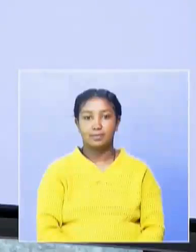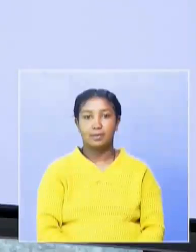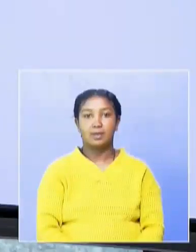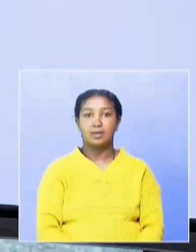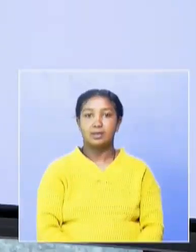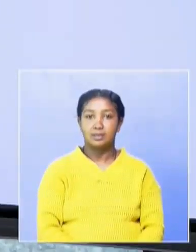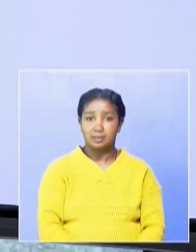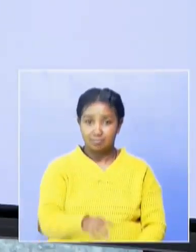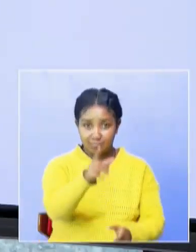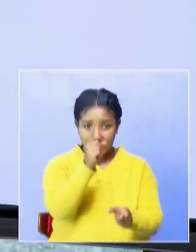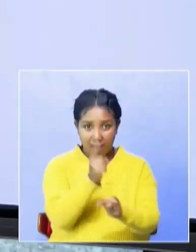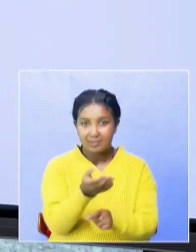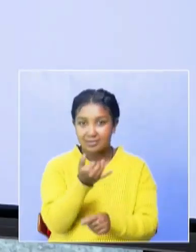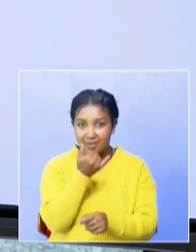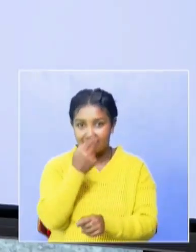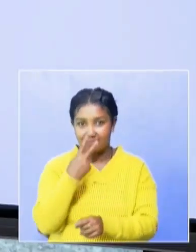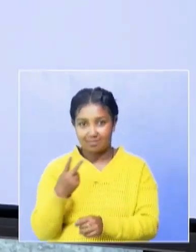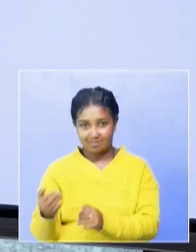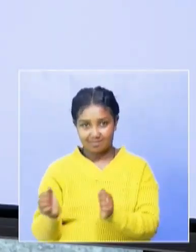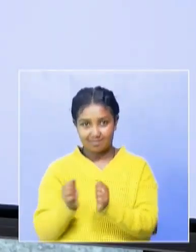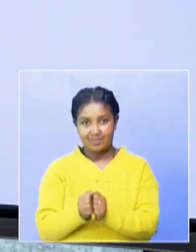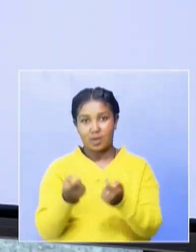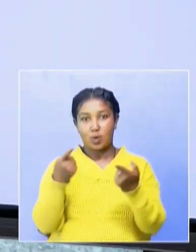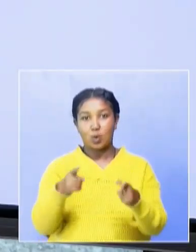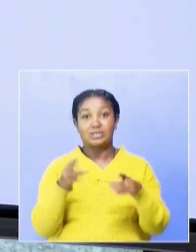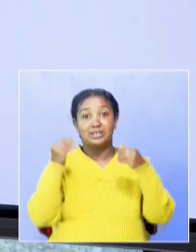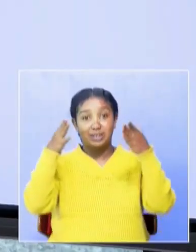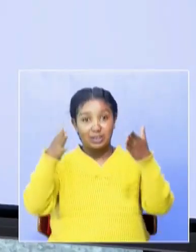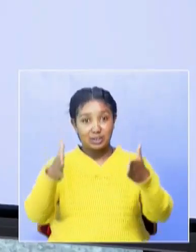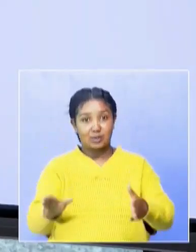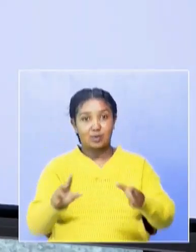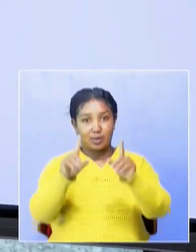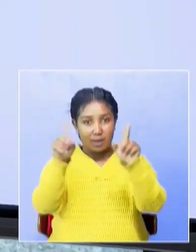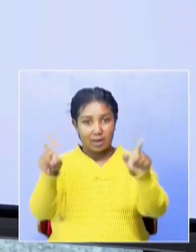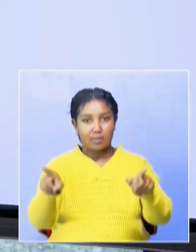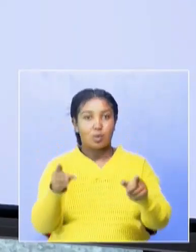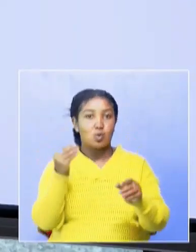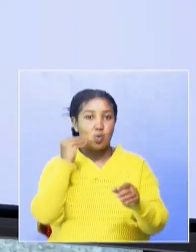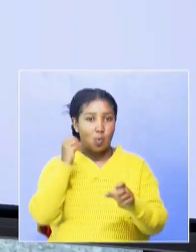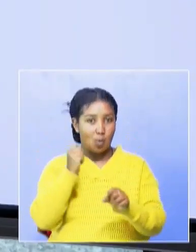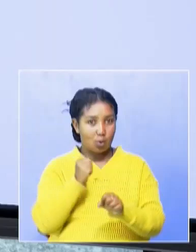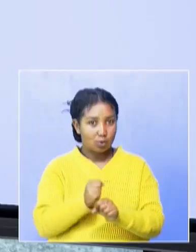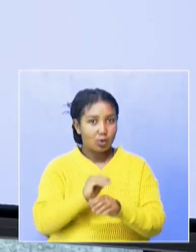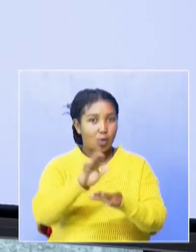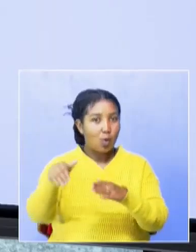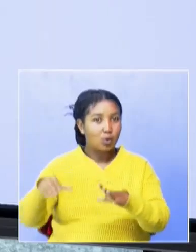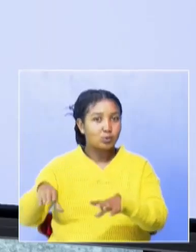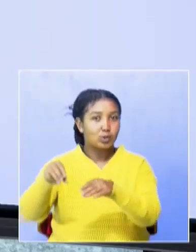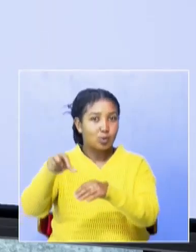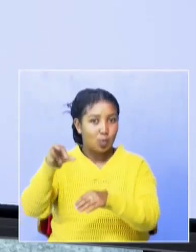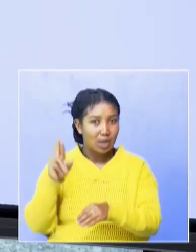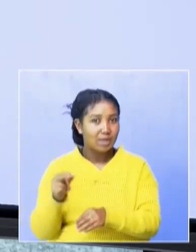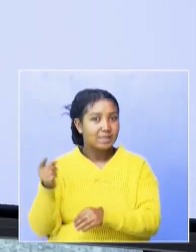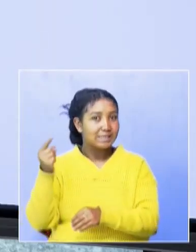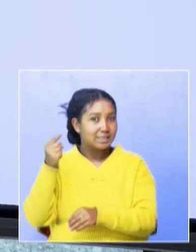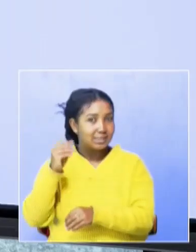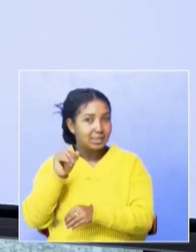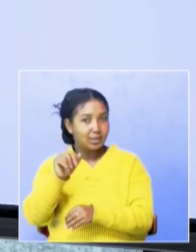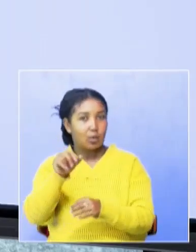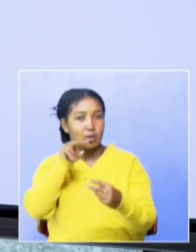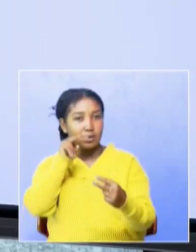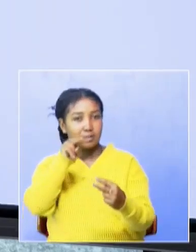Let's check whether you're right or wrong. When the teacher in the bracket give homework, all the students were listening to